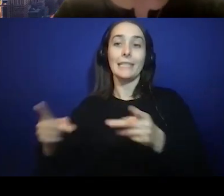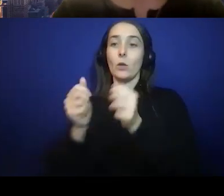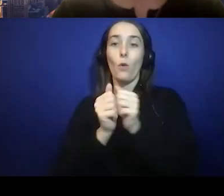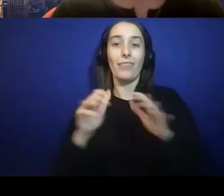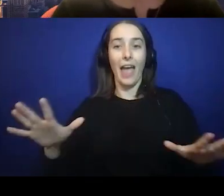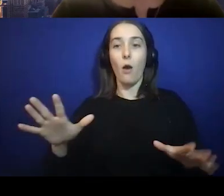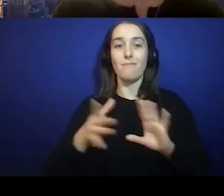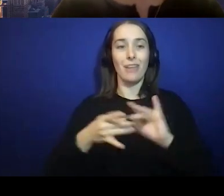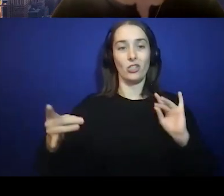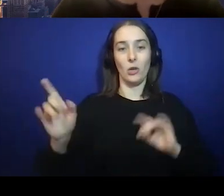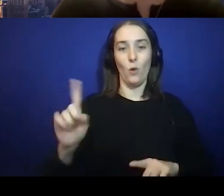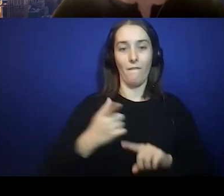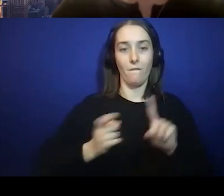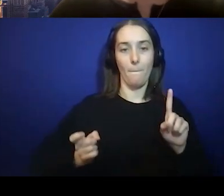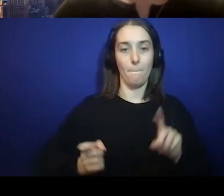attribution.